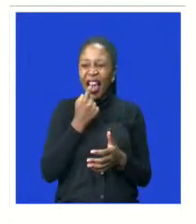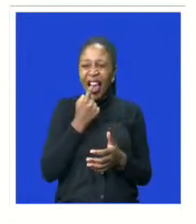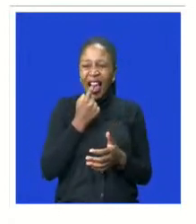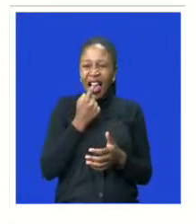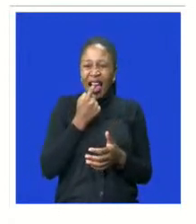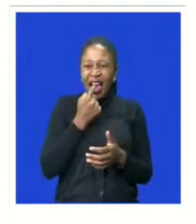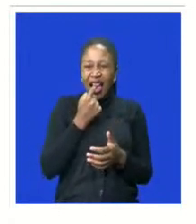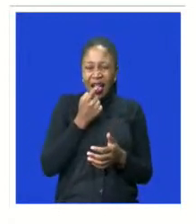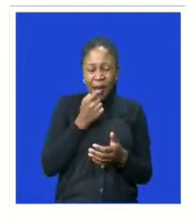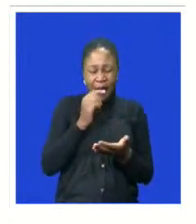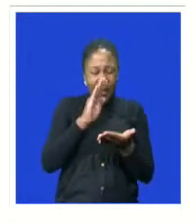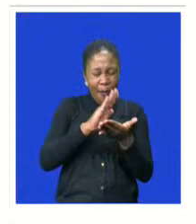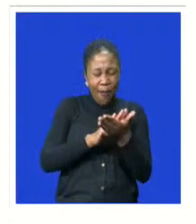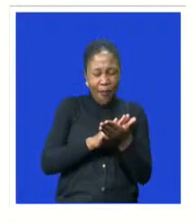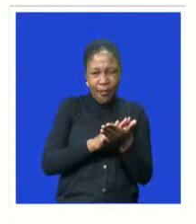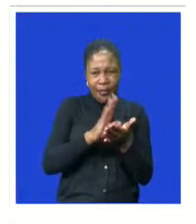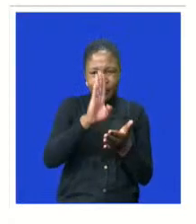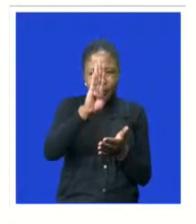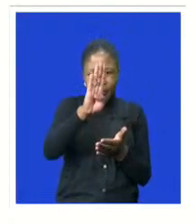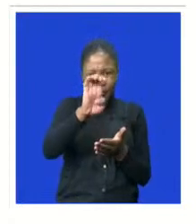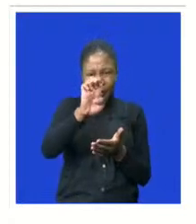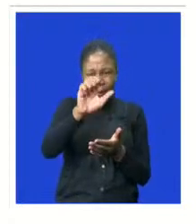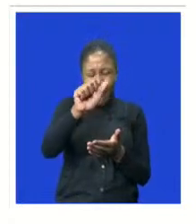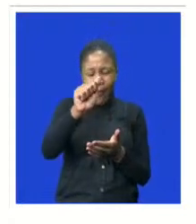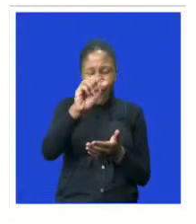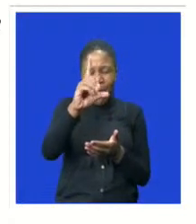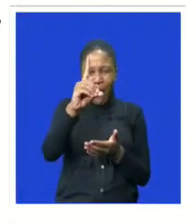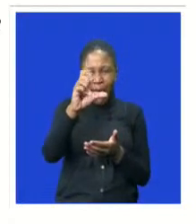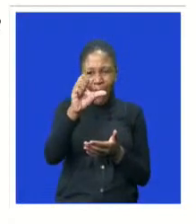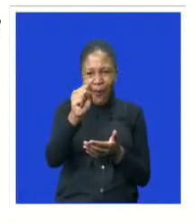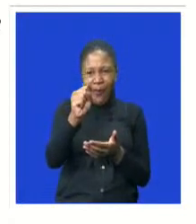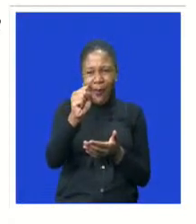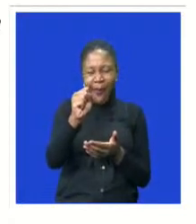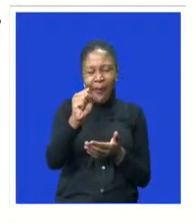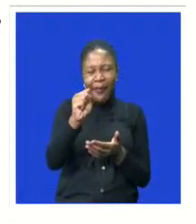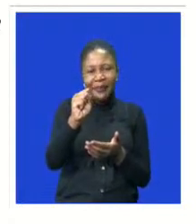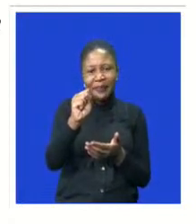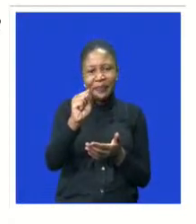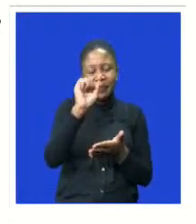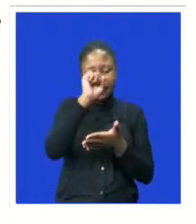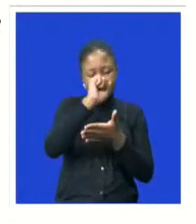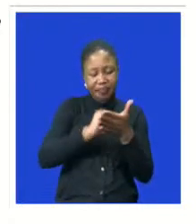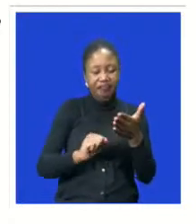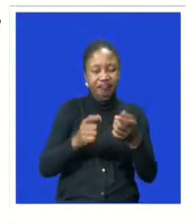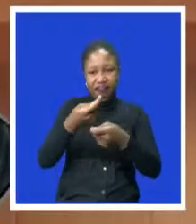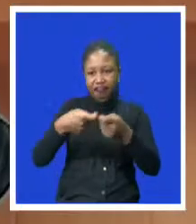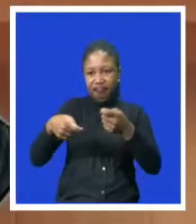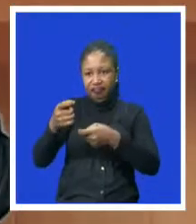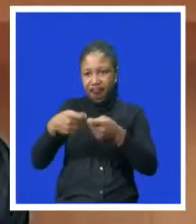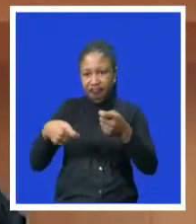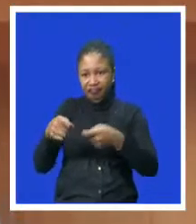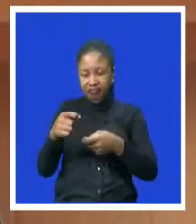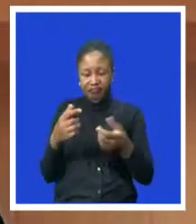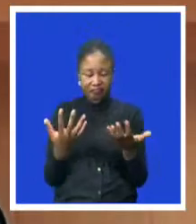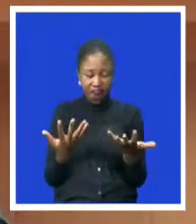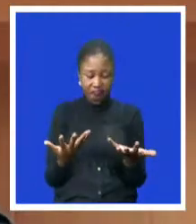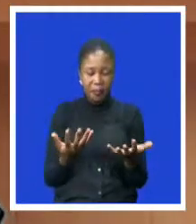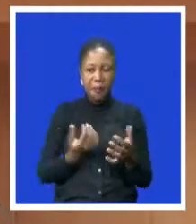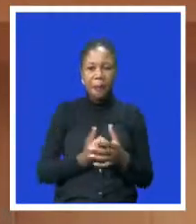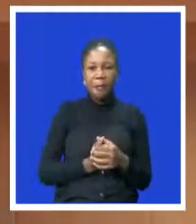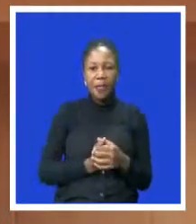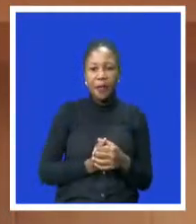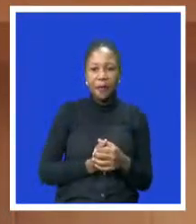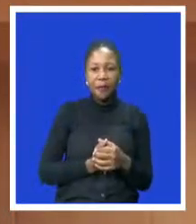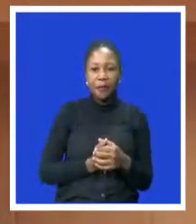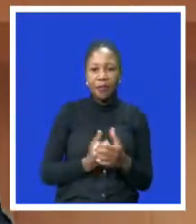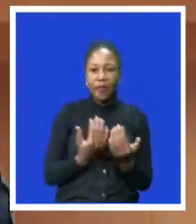from trading with their neighbors. So let us now go on and let's